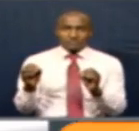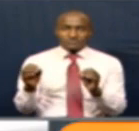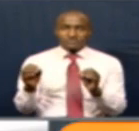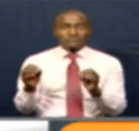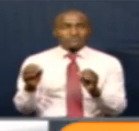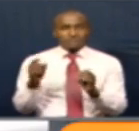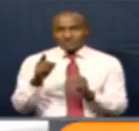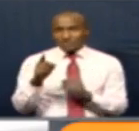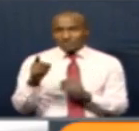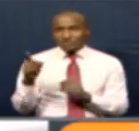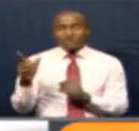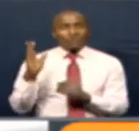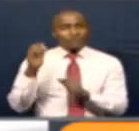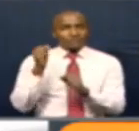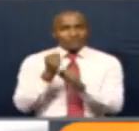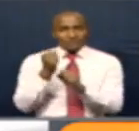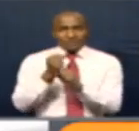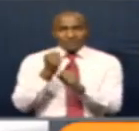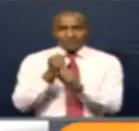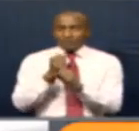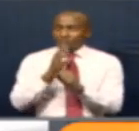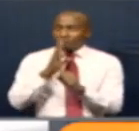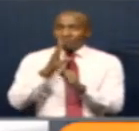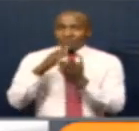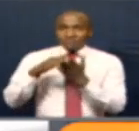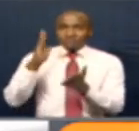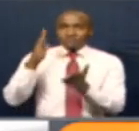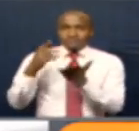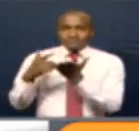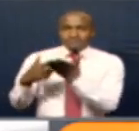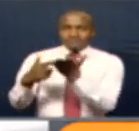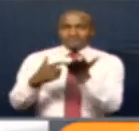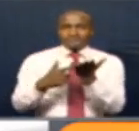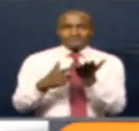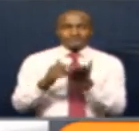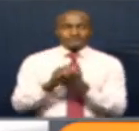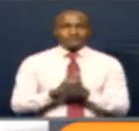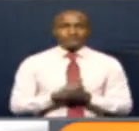those will be done, and we'll talk a bit more about that. Okay.